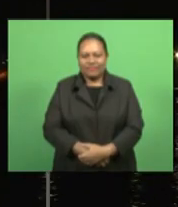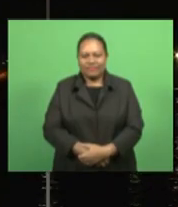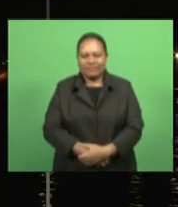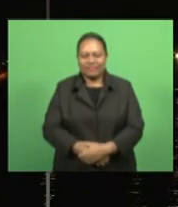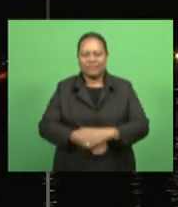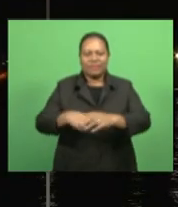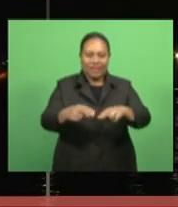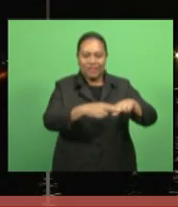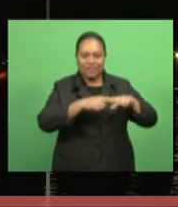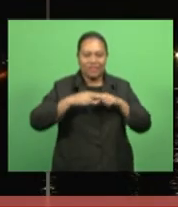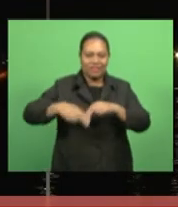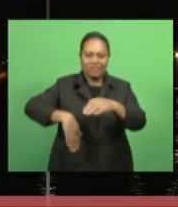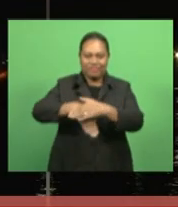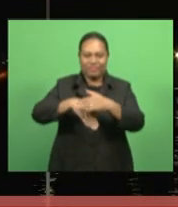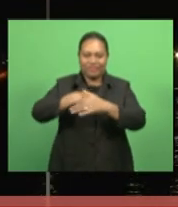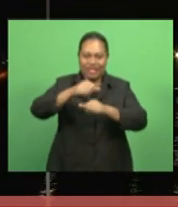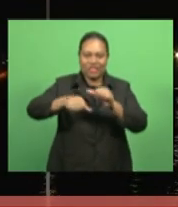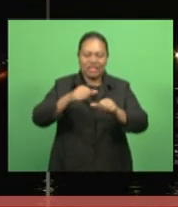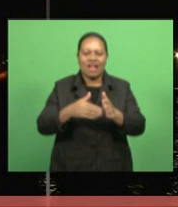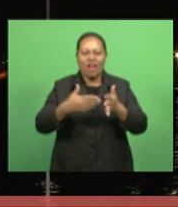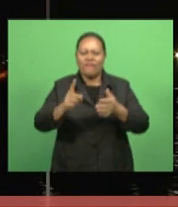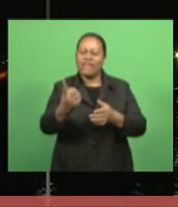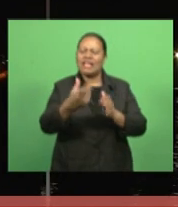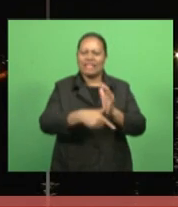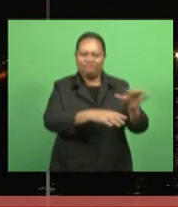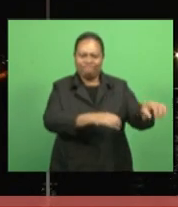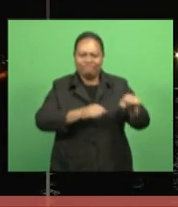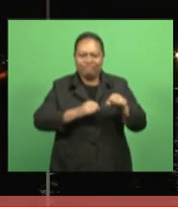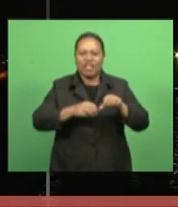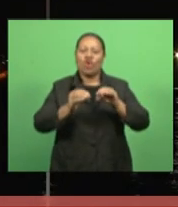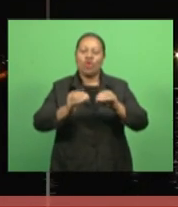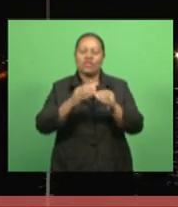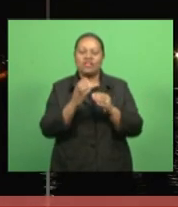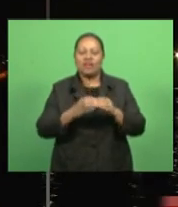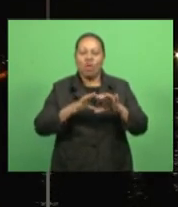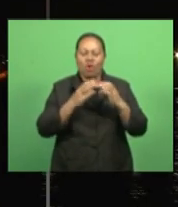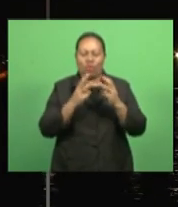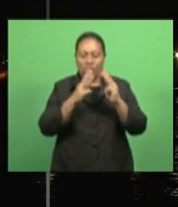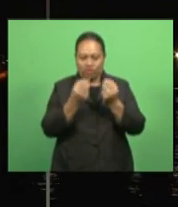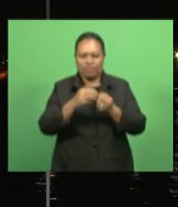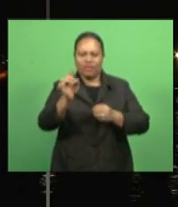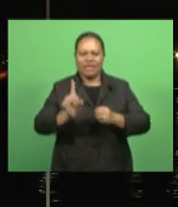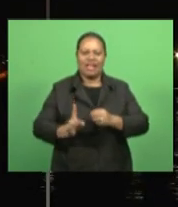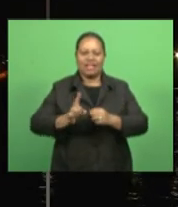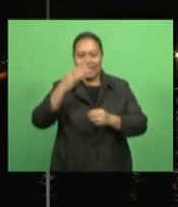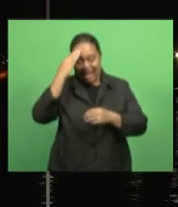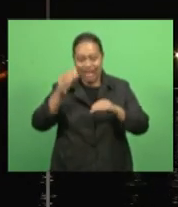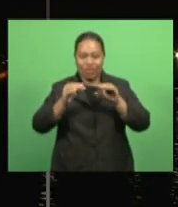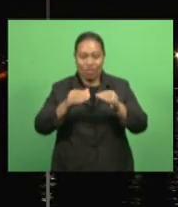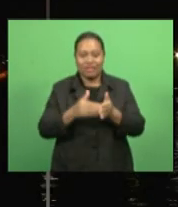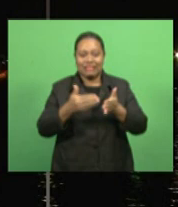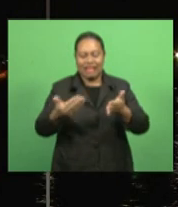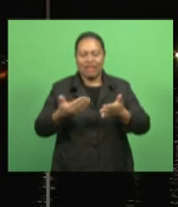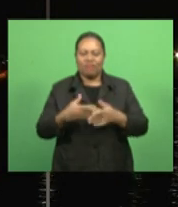The Fiji Football Association hosted its first national coaching workshop today under the guidance of head coach Fleming